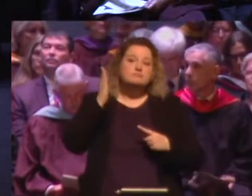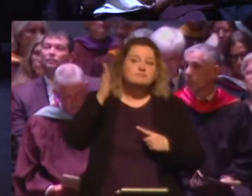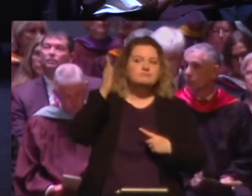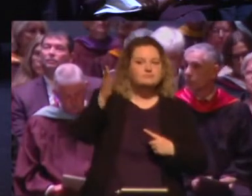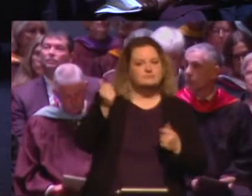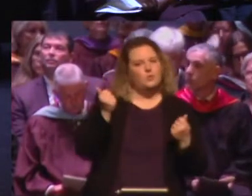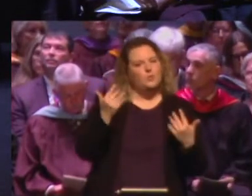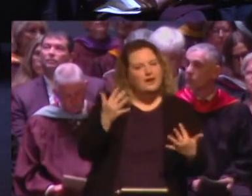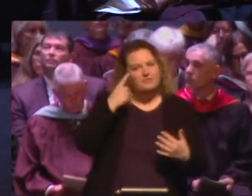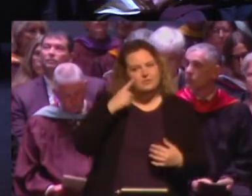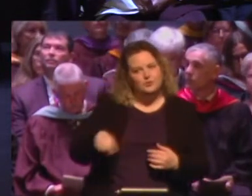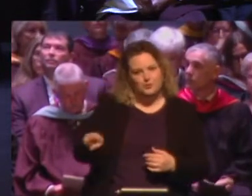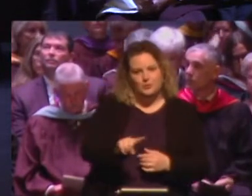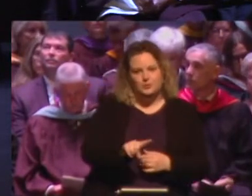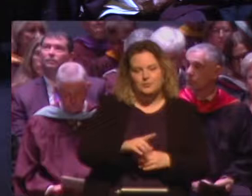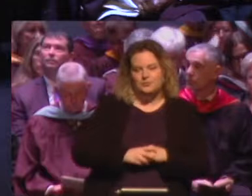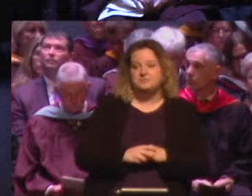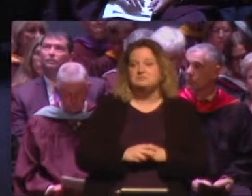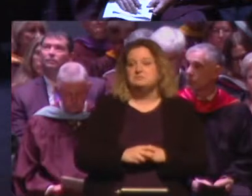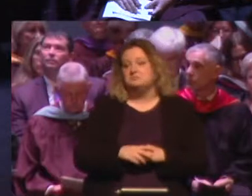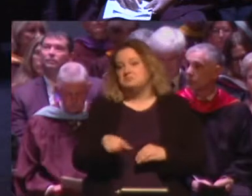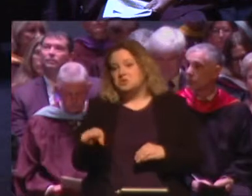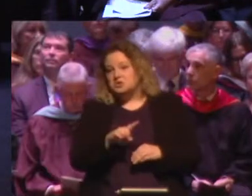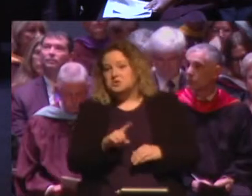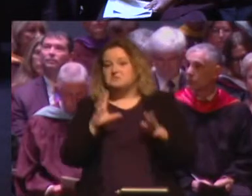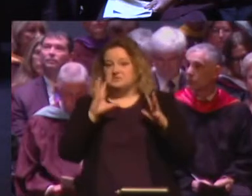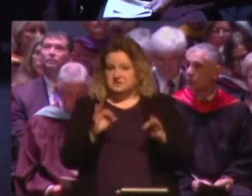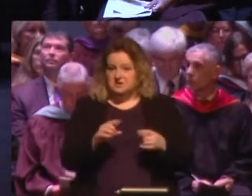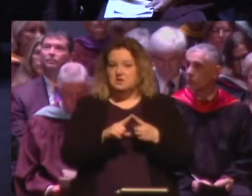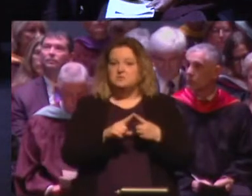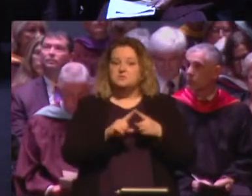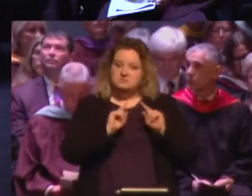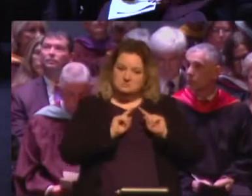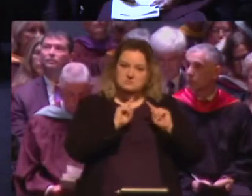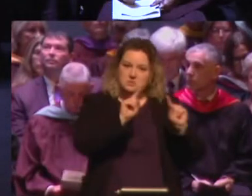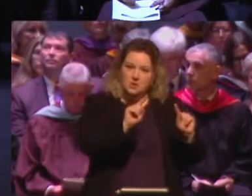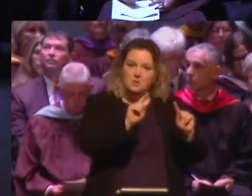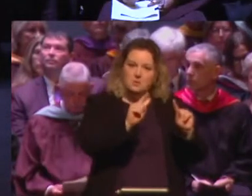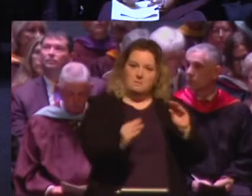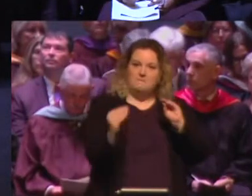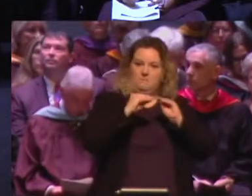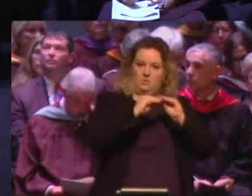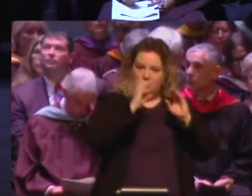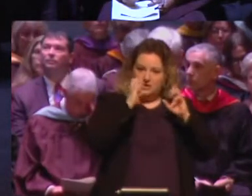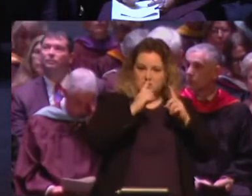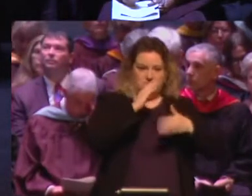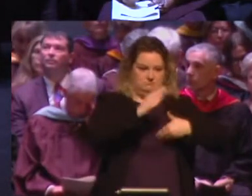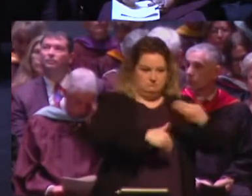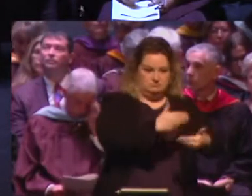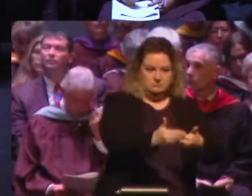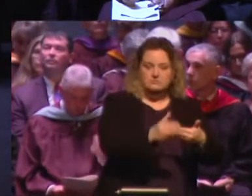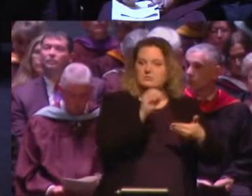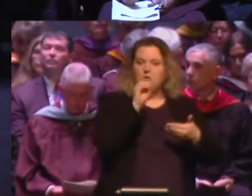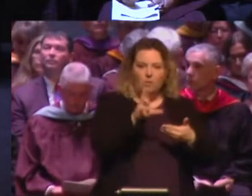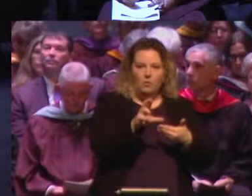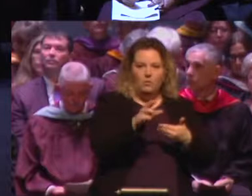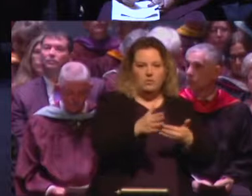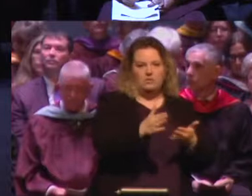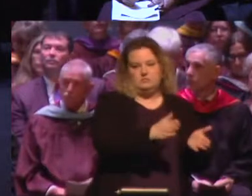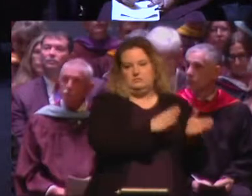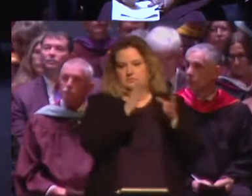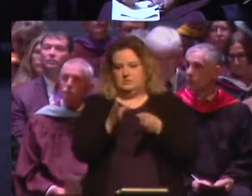awaits you. Whether you choose to further your education or to move directly into your career.